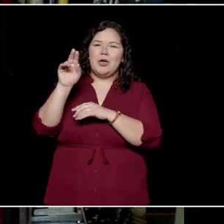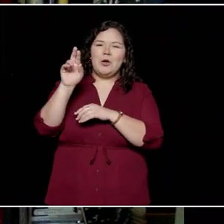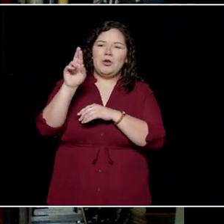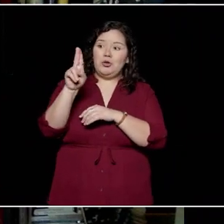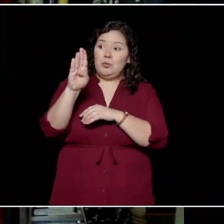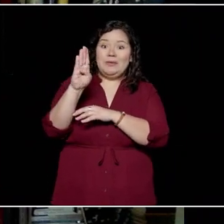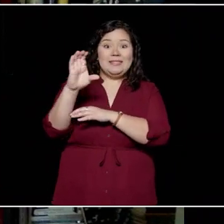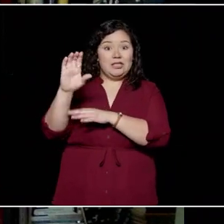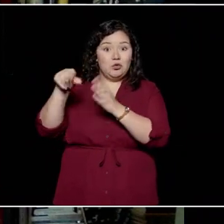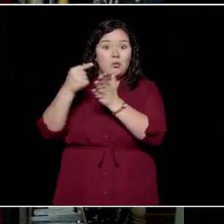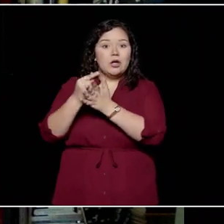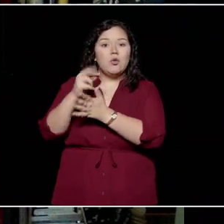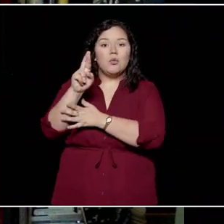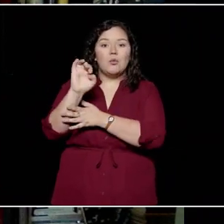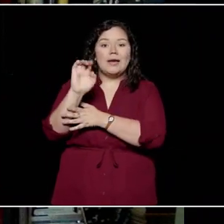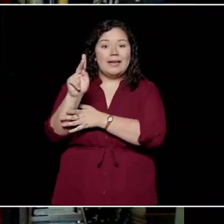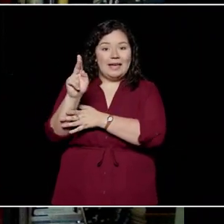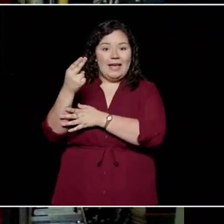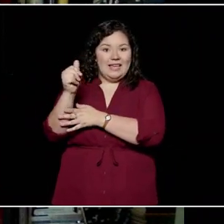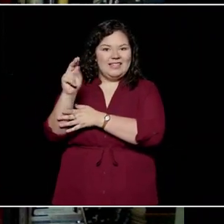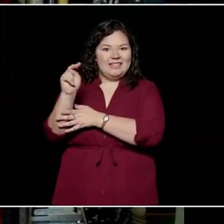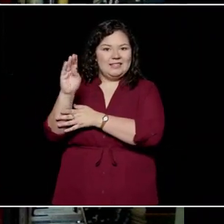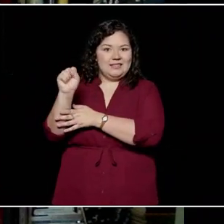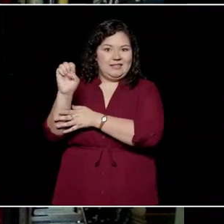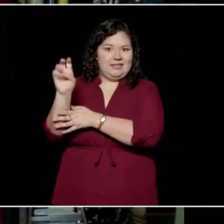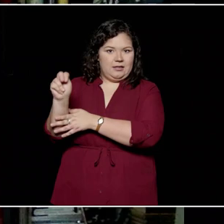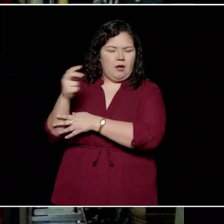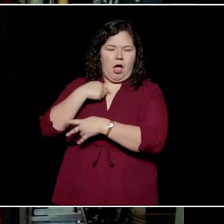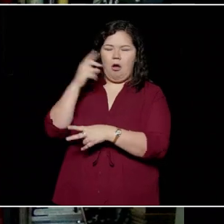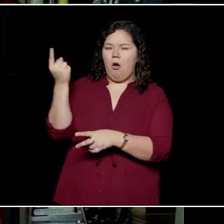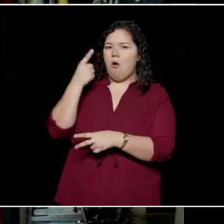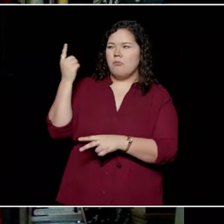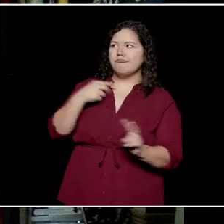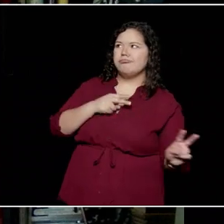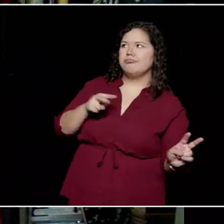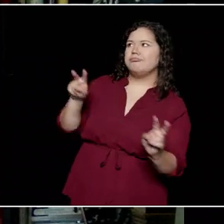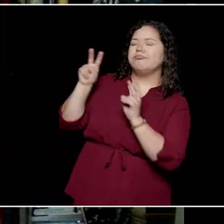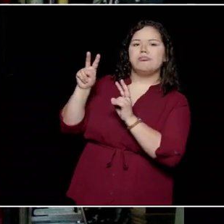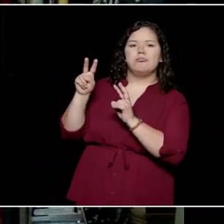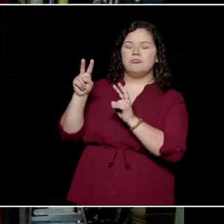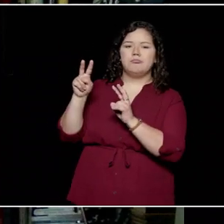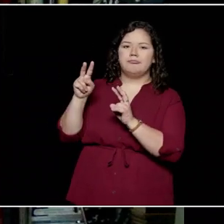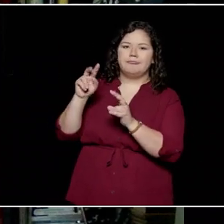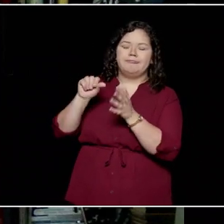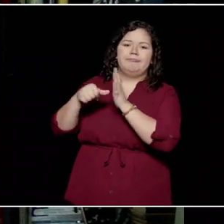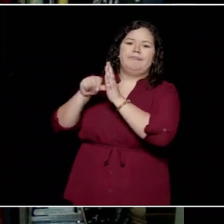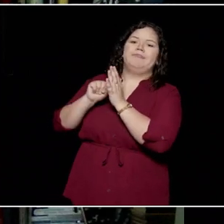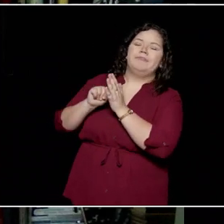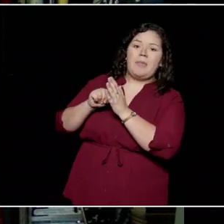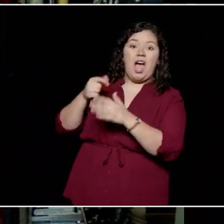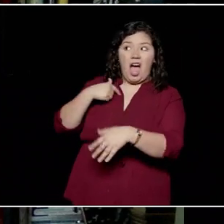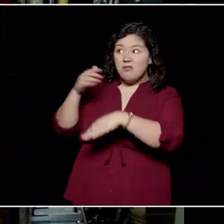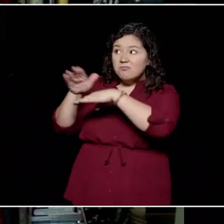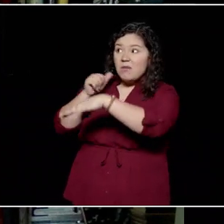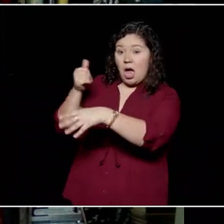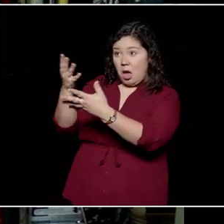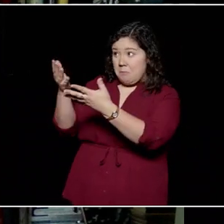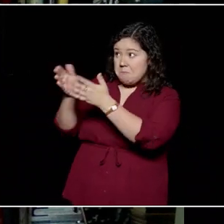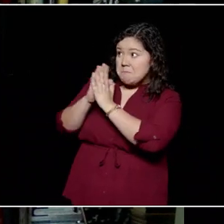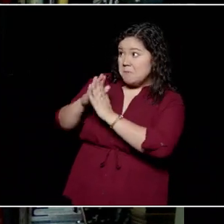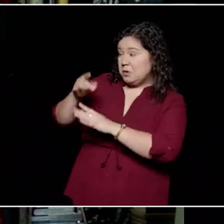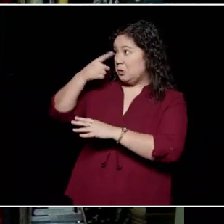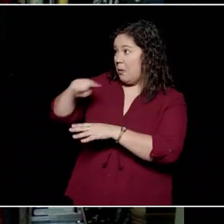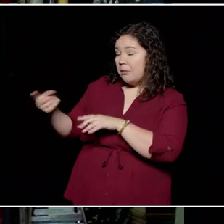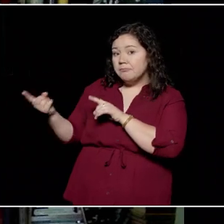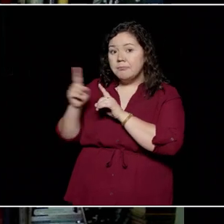always been a hero of mine. And when I call Rick Hansen to appear on my show, I was incredibly intimidated because I wanted to make sure